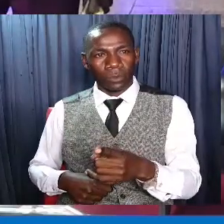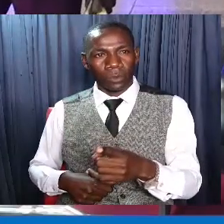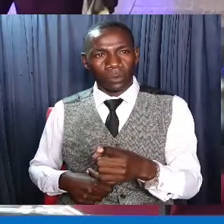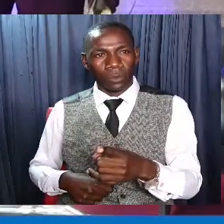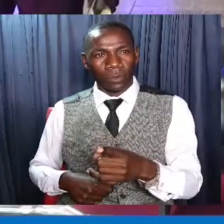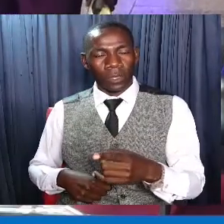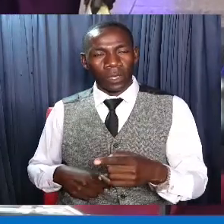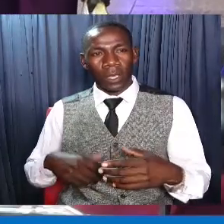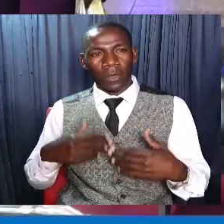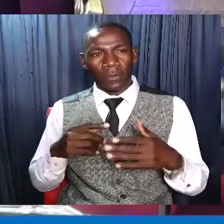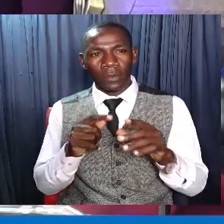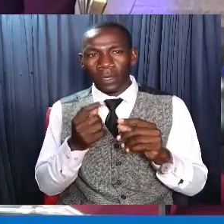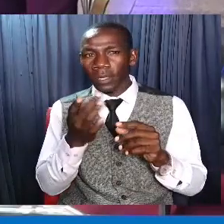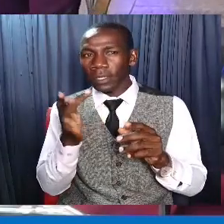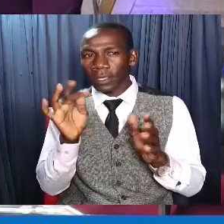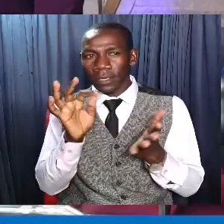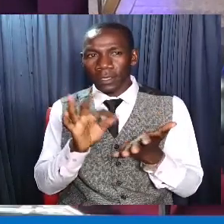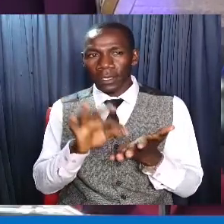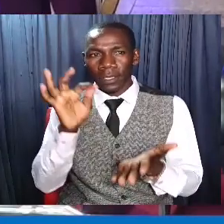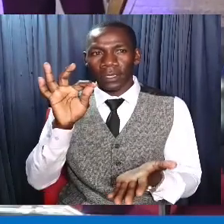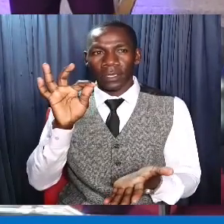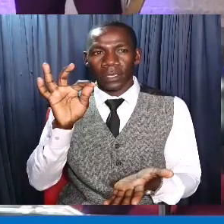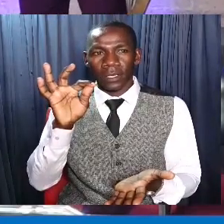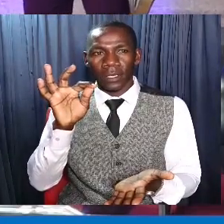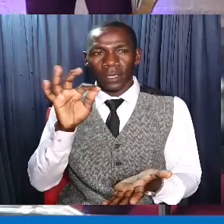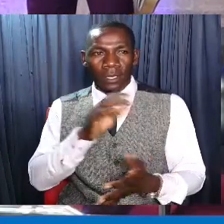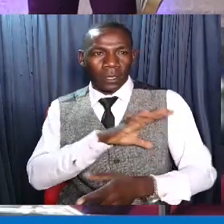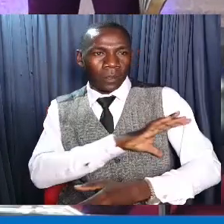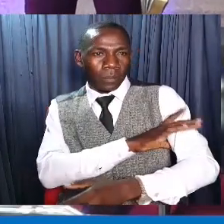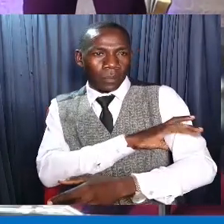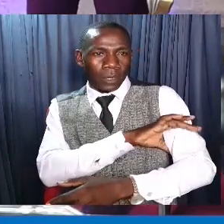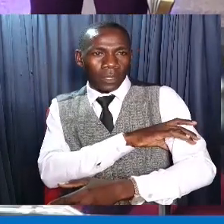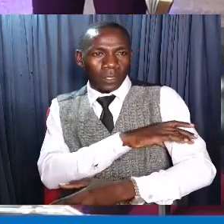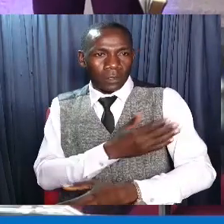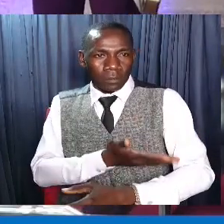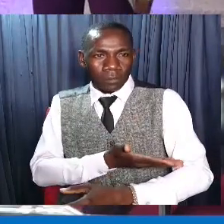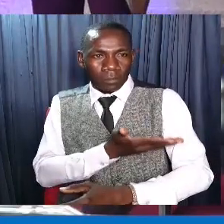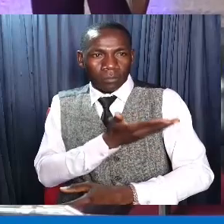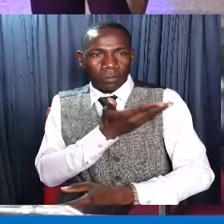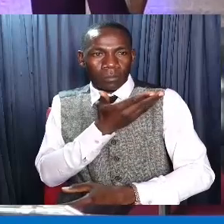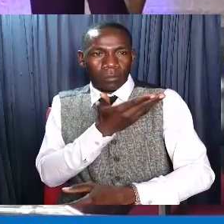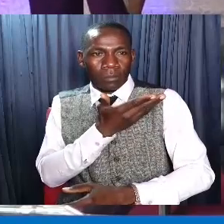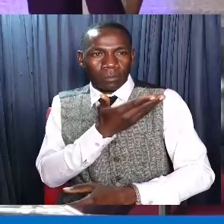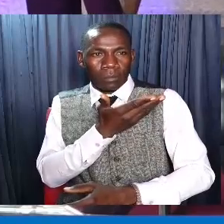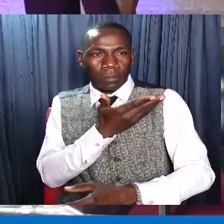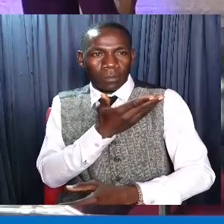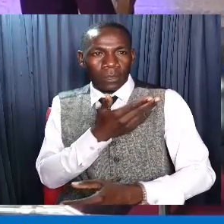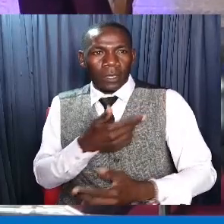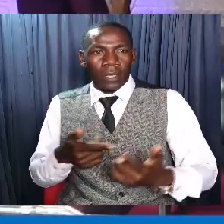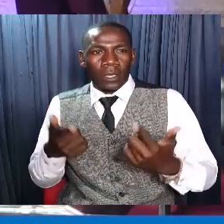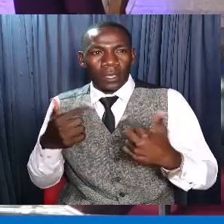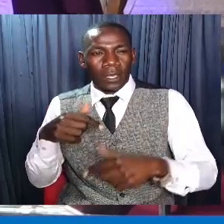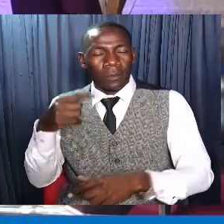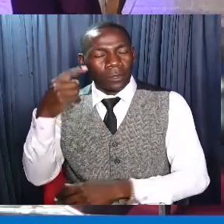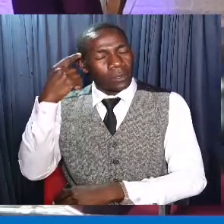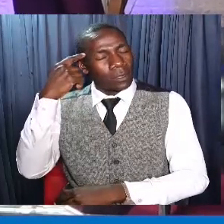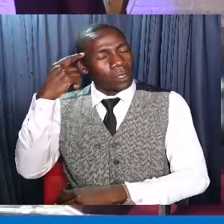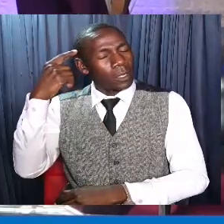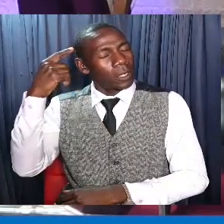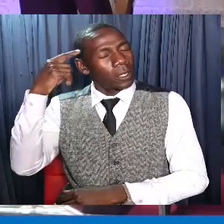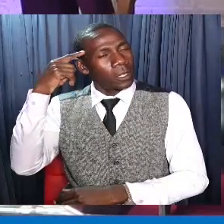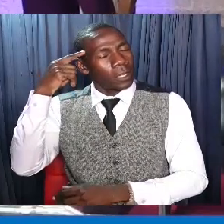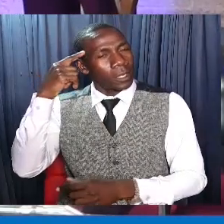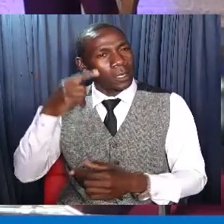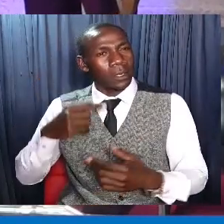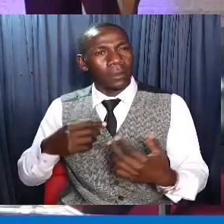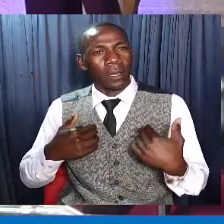Alipo fanyiwa testing. When he was tested. Pressure iko juu. The pressure is too high. Amekuja hata hana mawazo ya pressure. He didn't know that he